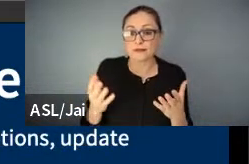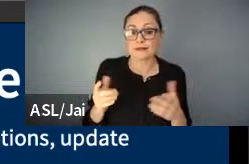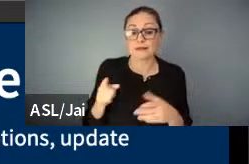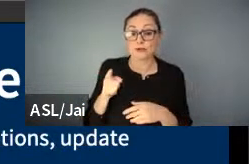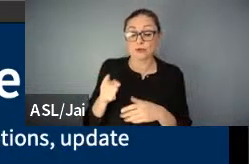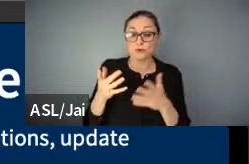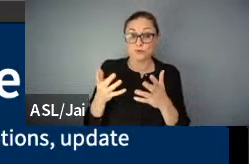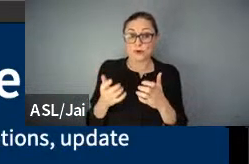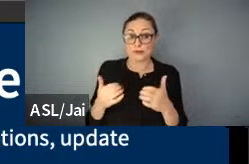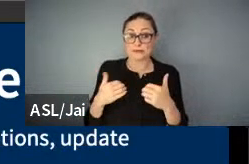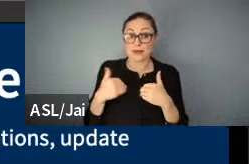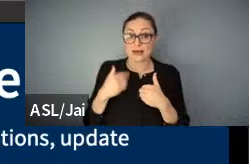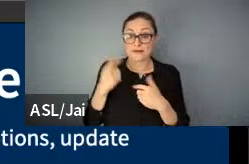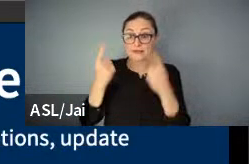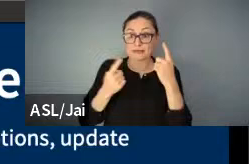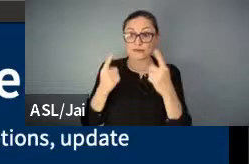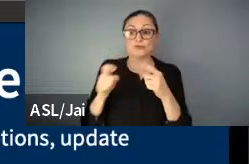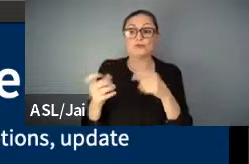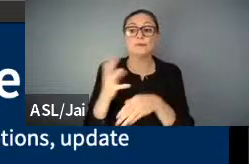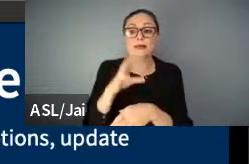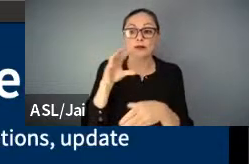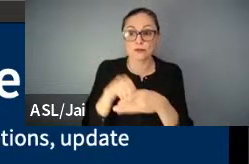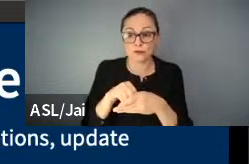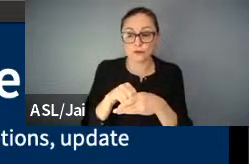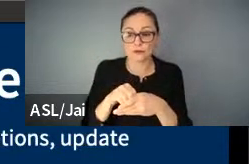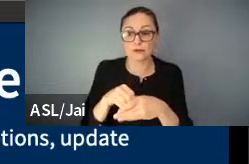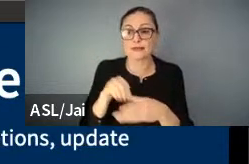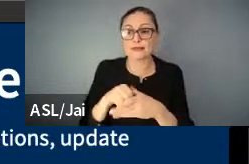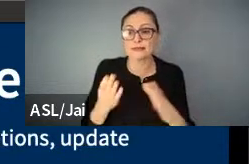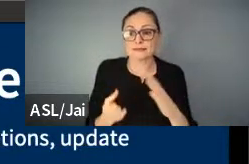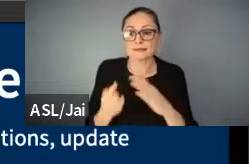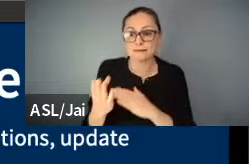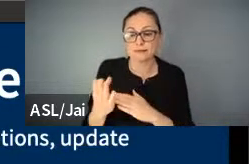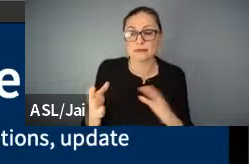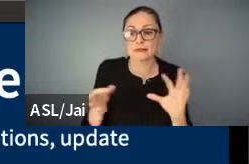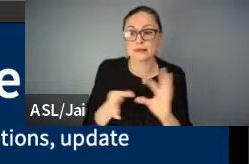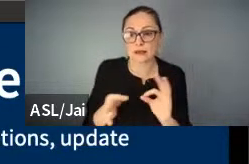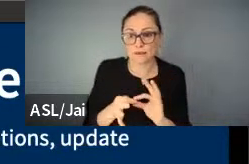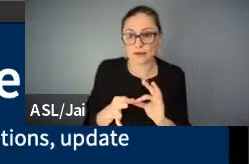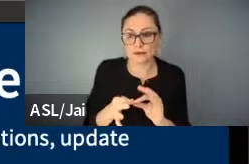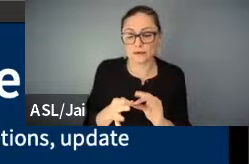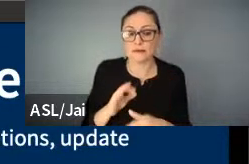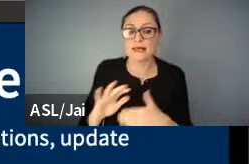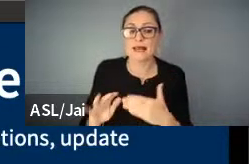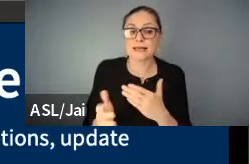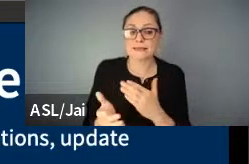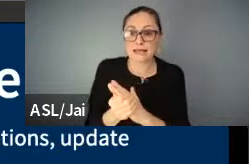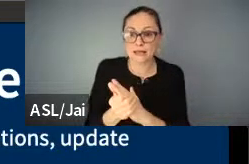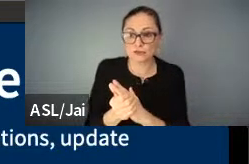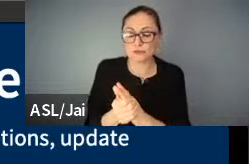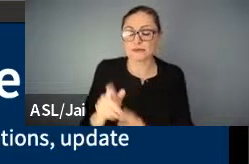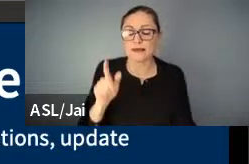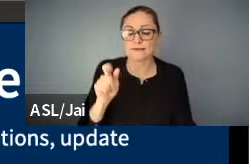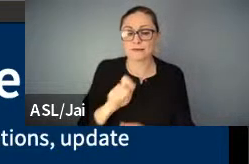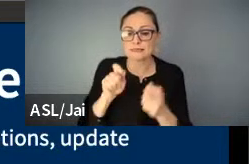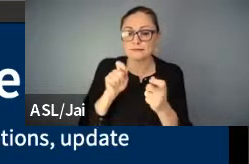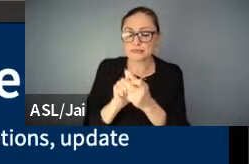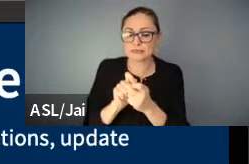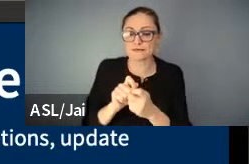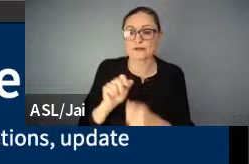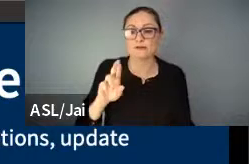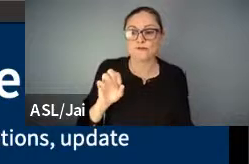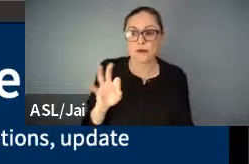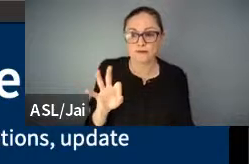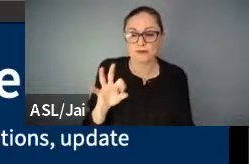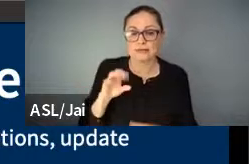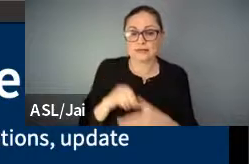have considered should be included within the submitted comment. Attachments must be specifically referenced in